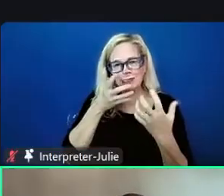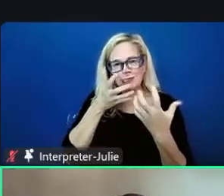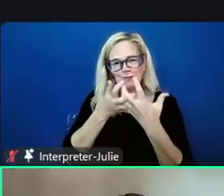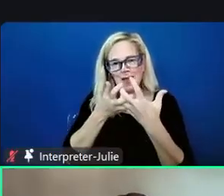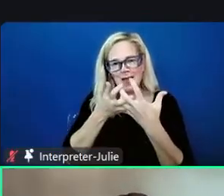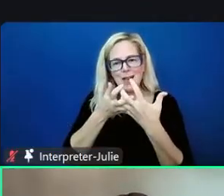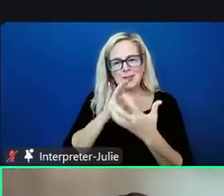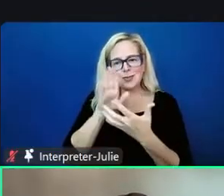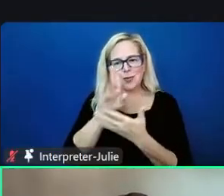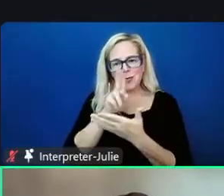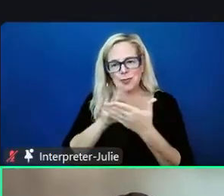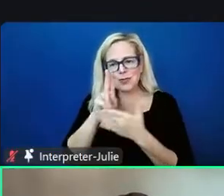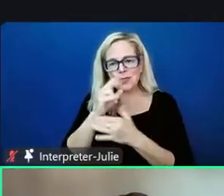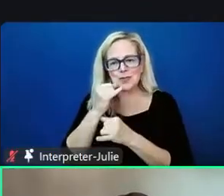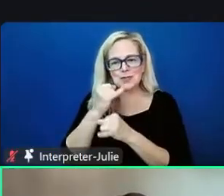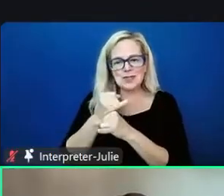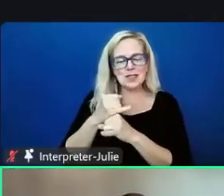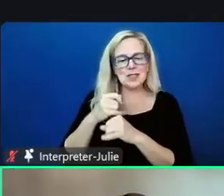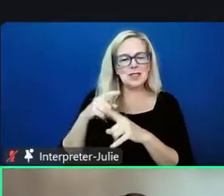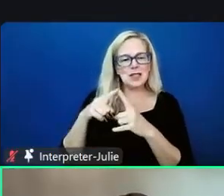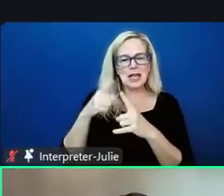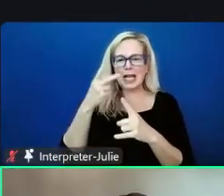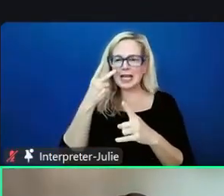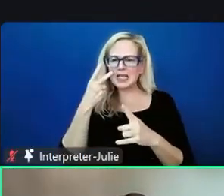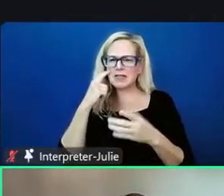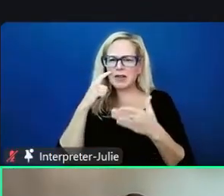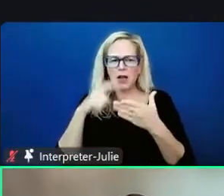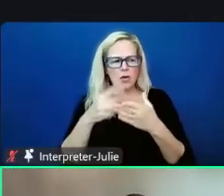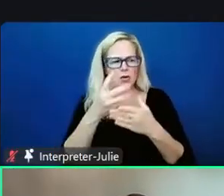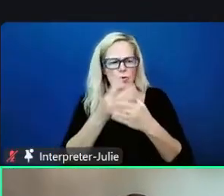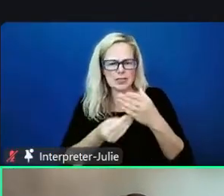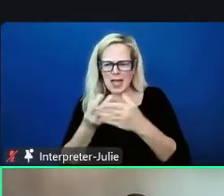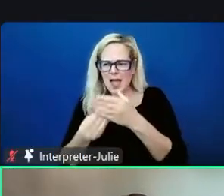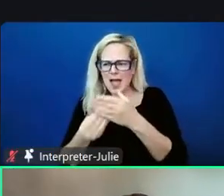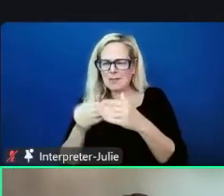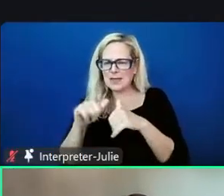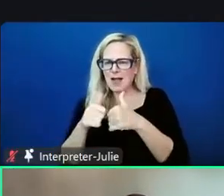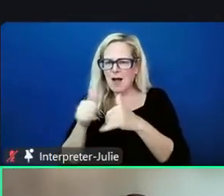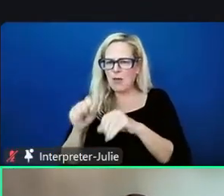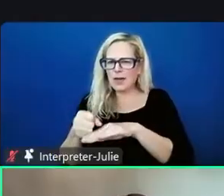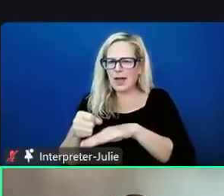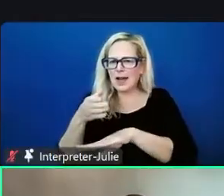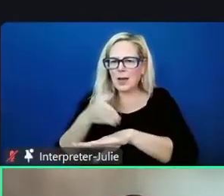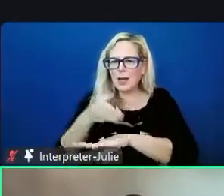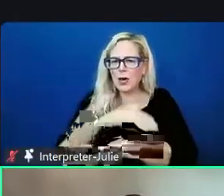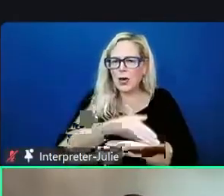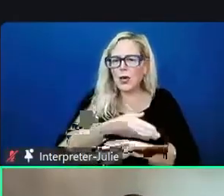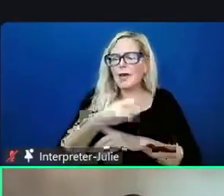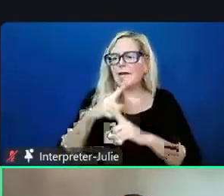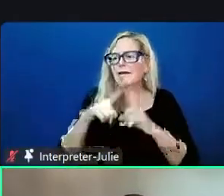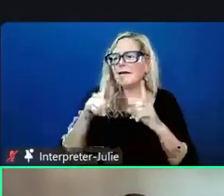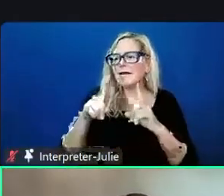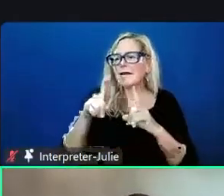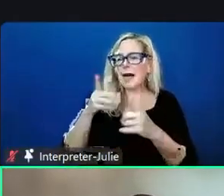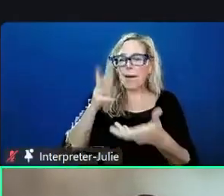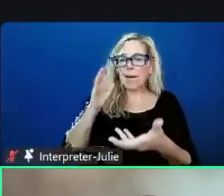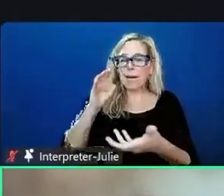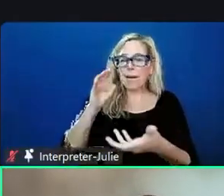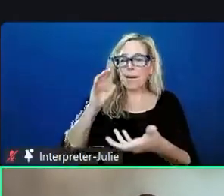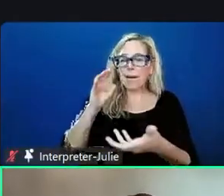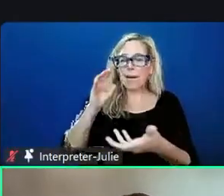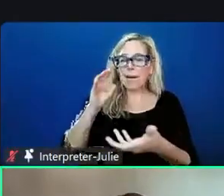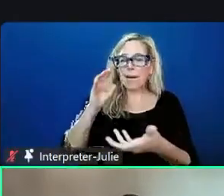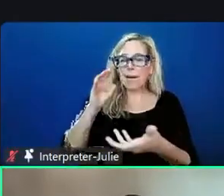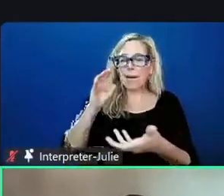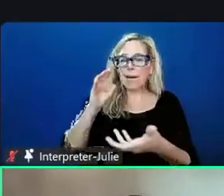accommodation systems and trying to see if there are ways or gaps that you can make it better, advocating for faculty training, partnering with student organizations like